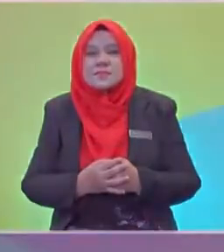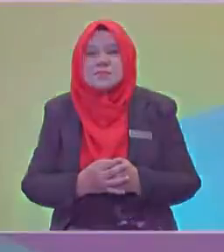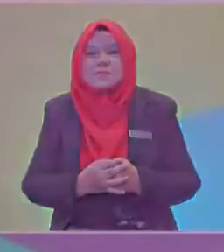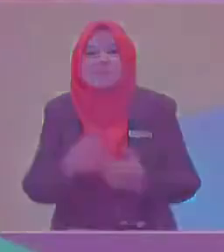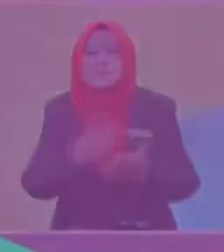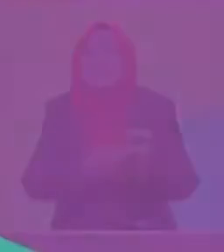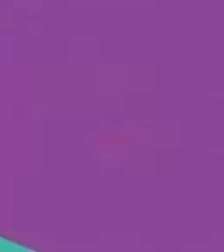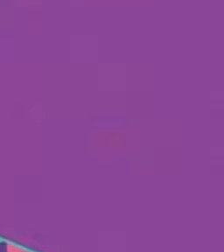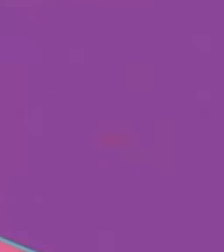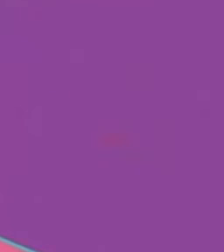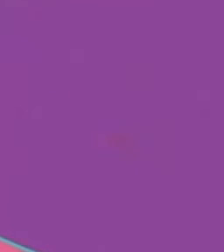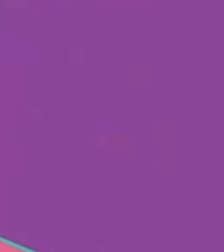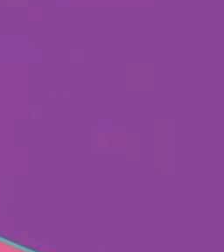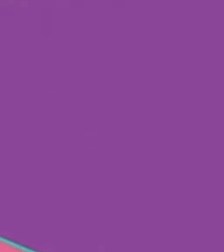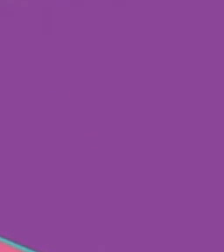A?